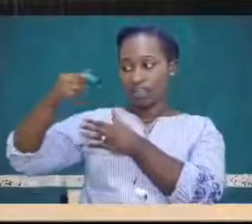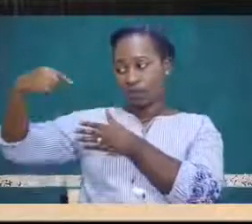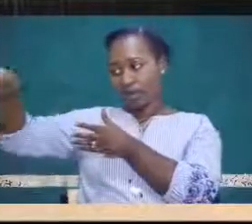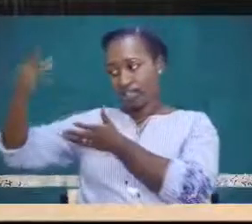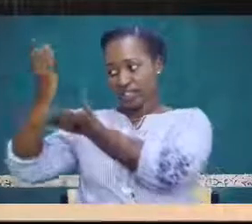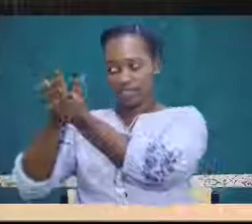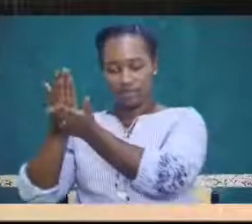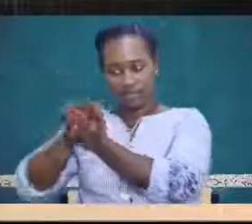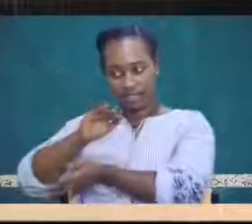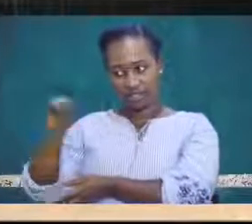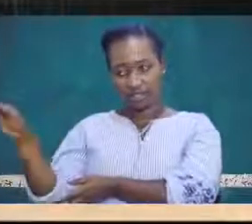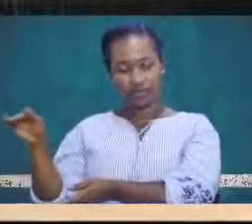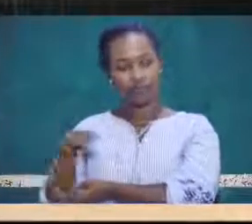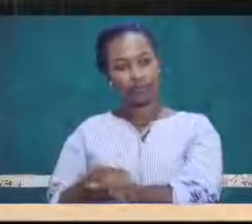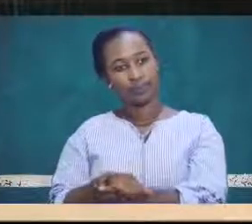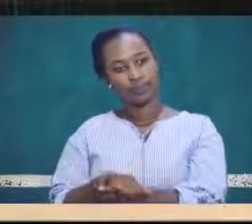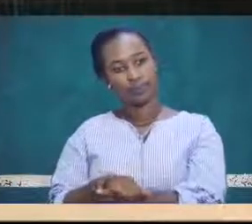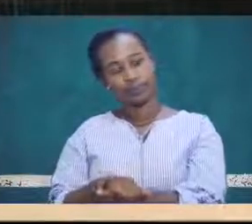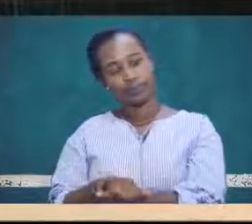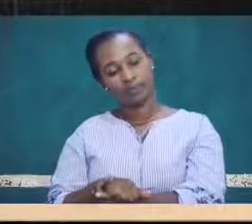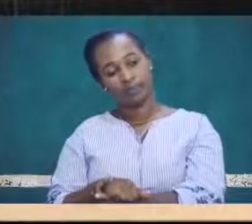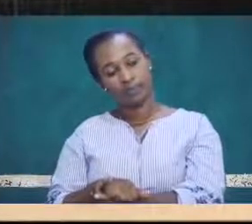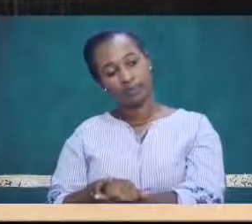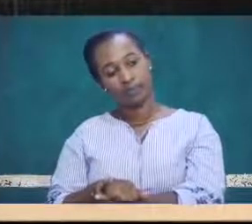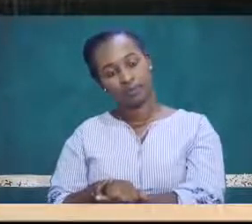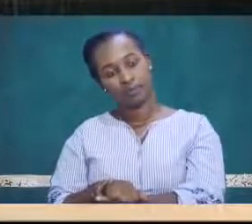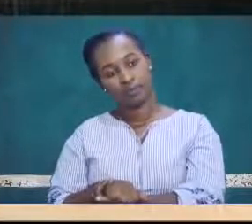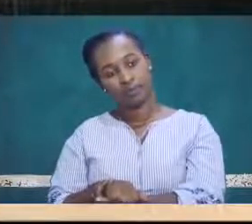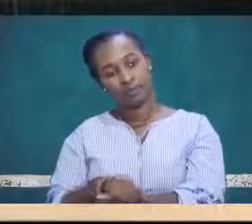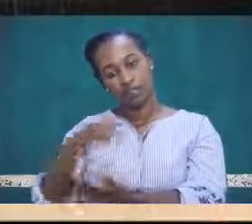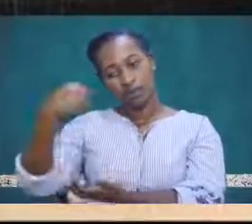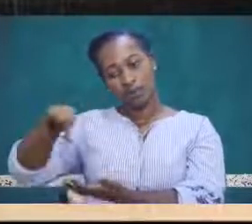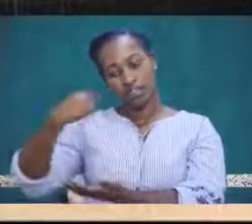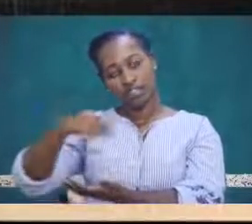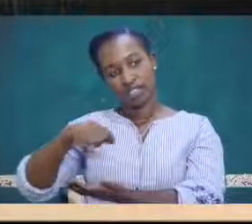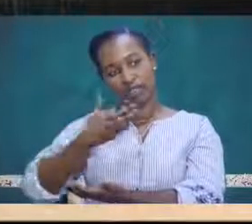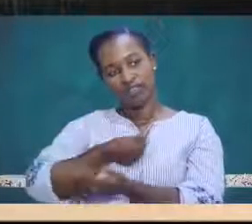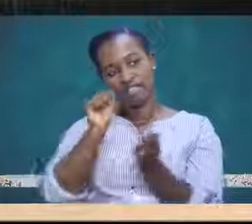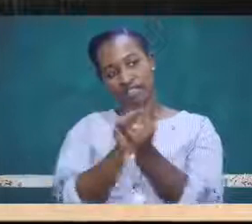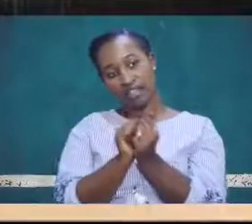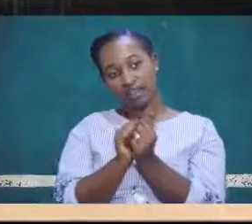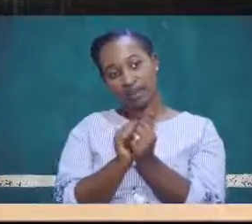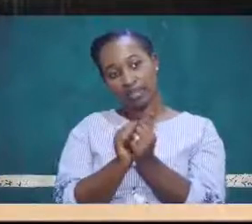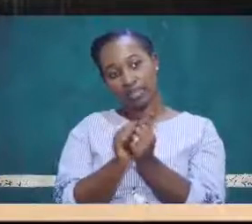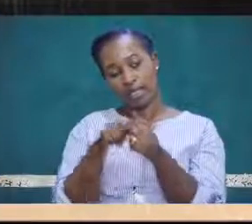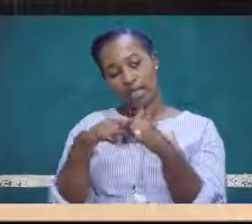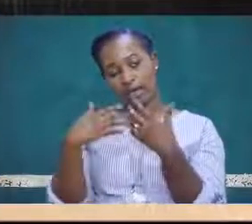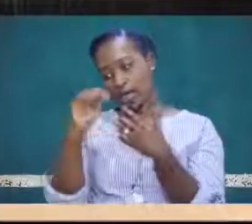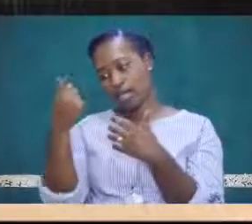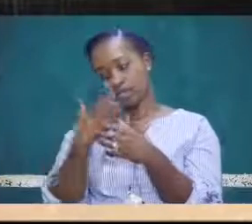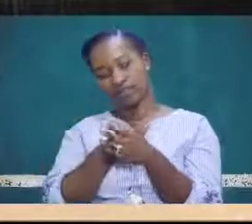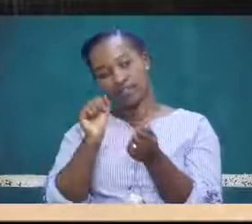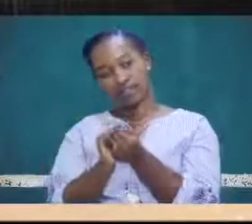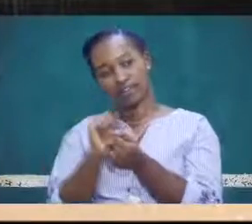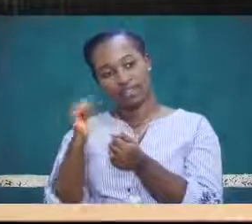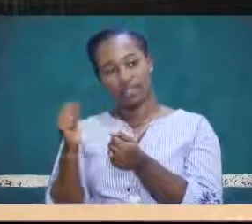demanded on the x-axis. This is 0. So our quantities, we have 10 or 15, so we